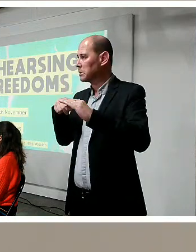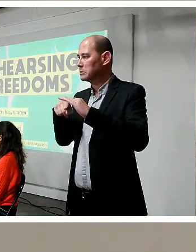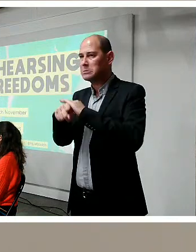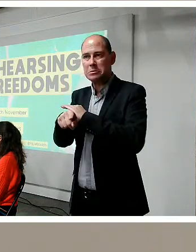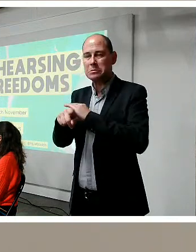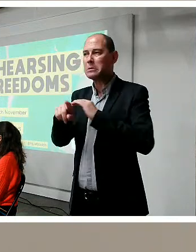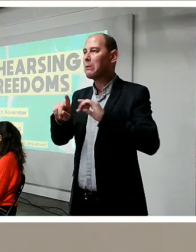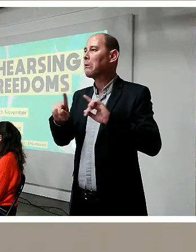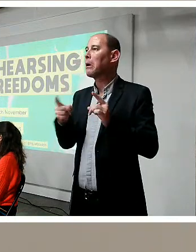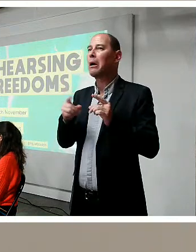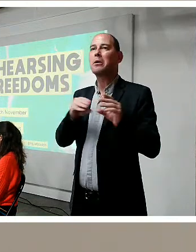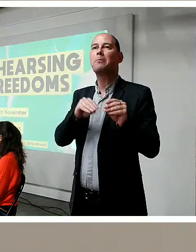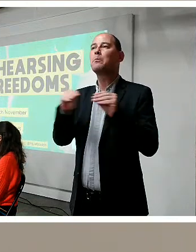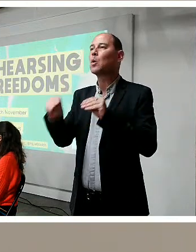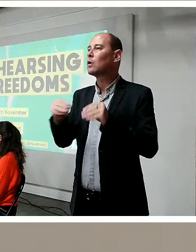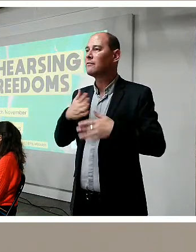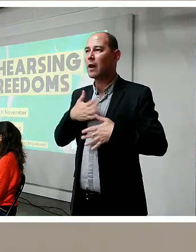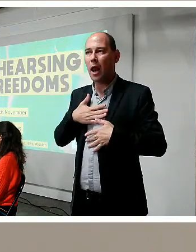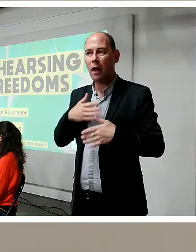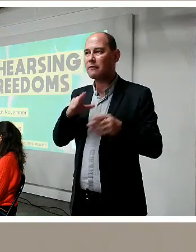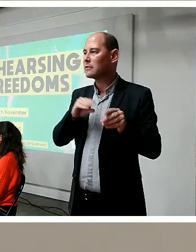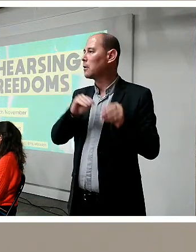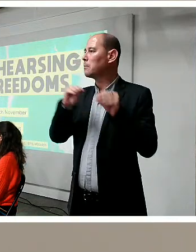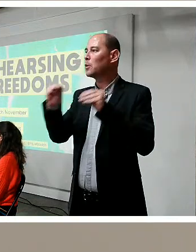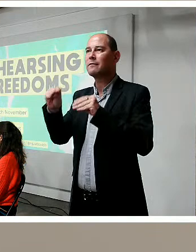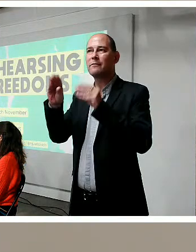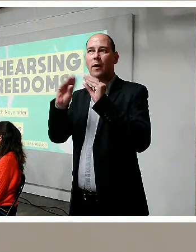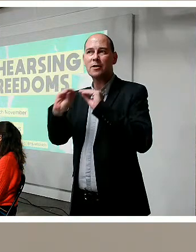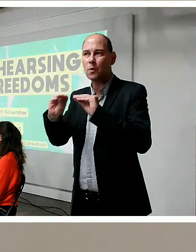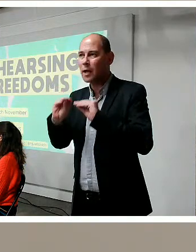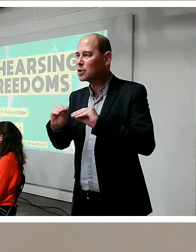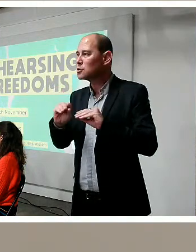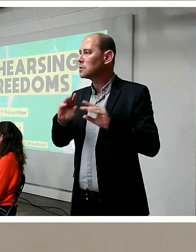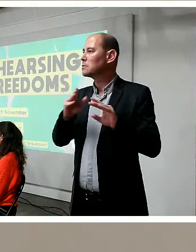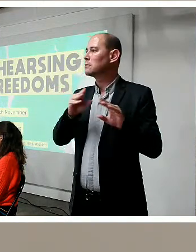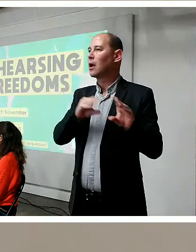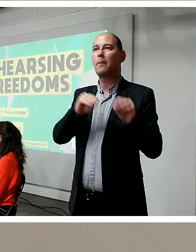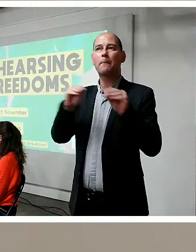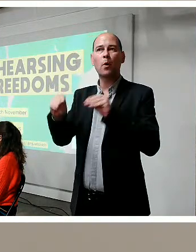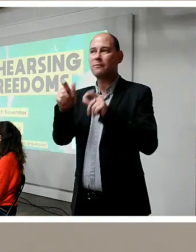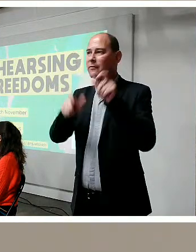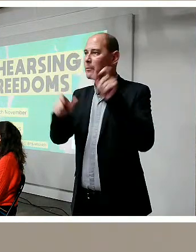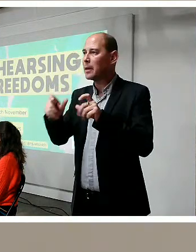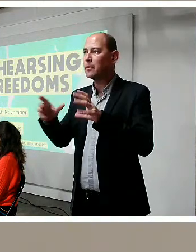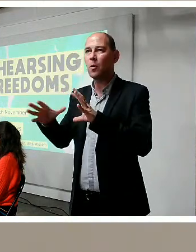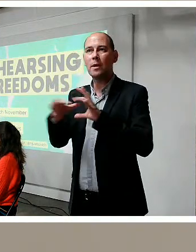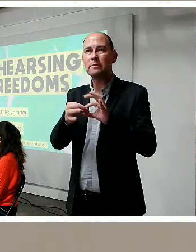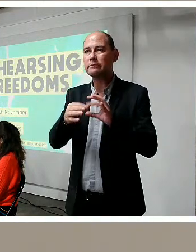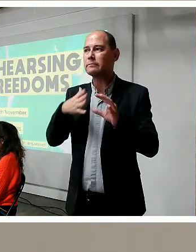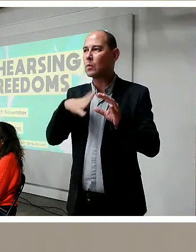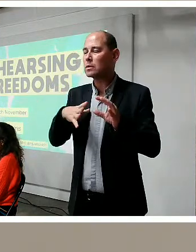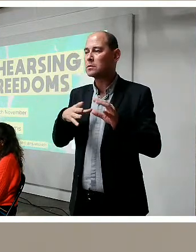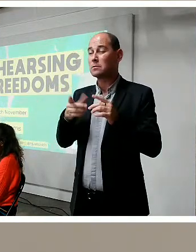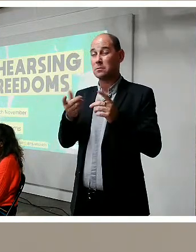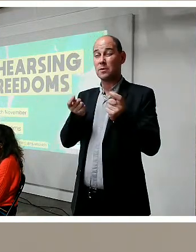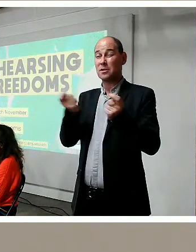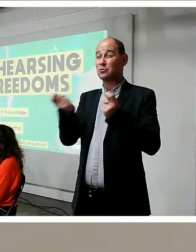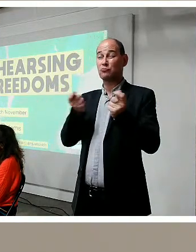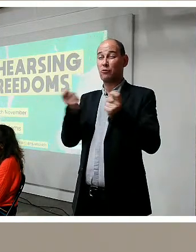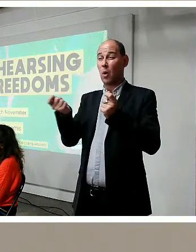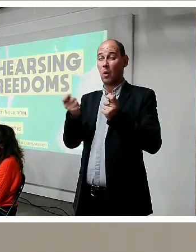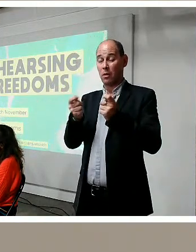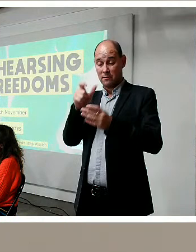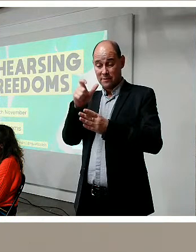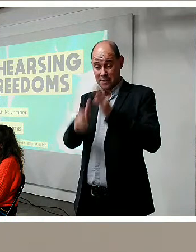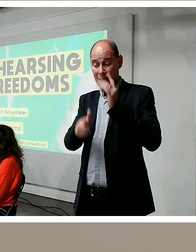for education, to live with the people we want to live with. Control. Control of disabled people is present in all